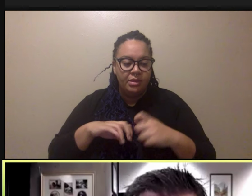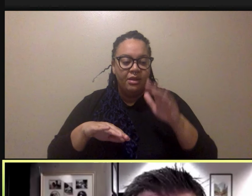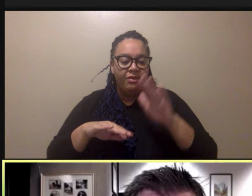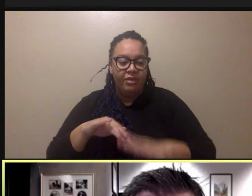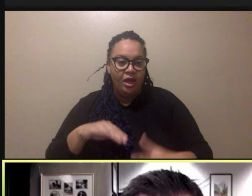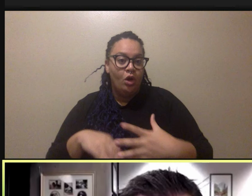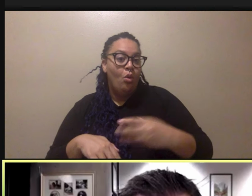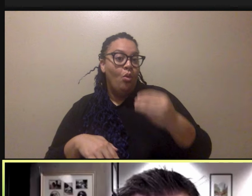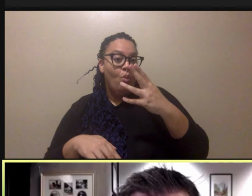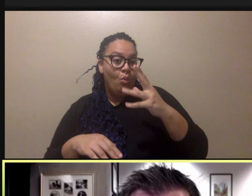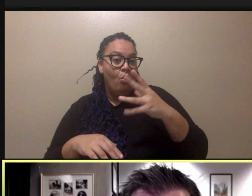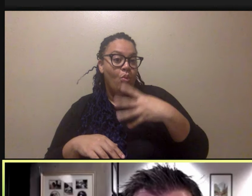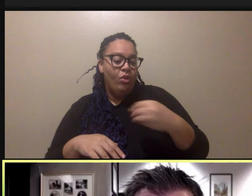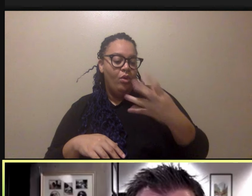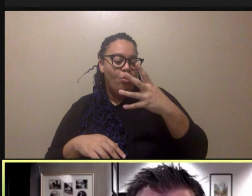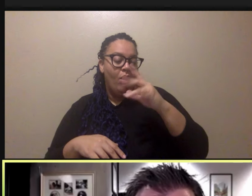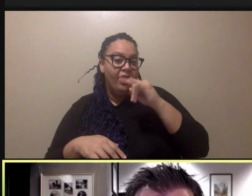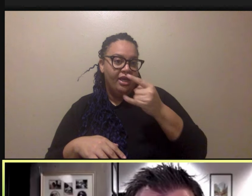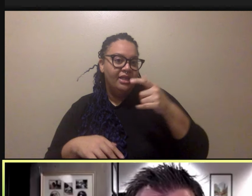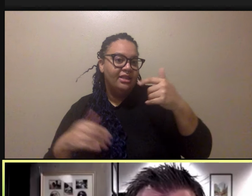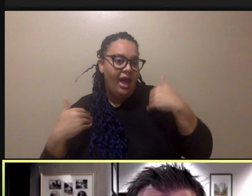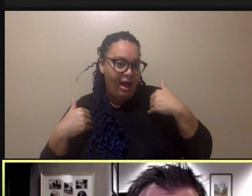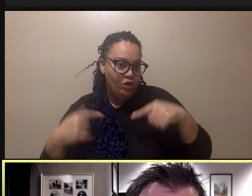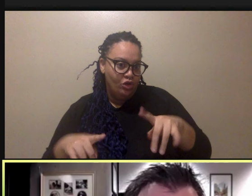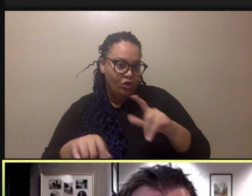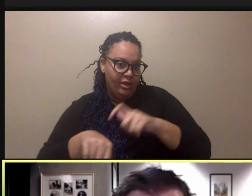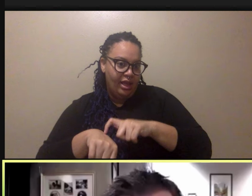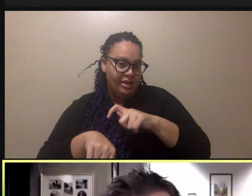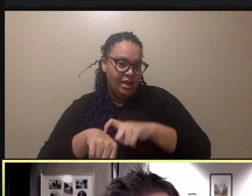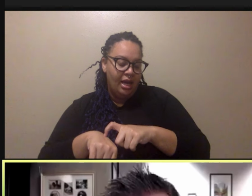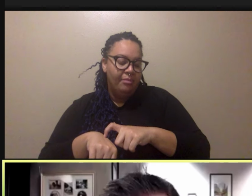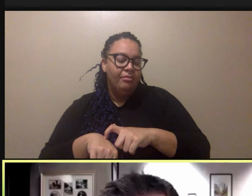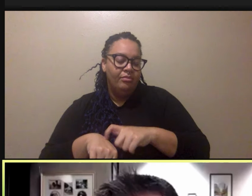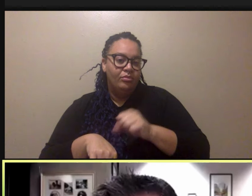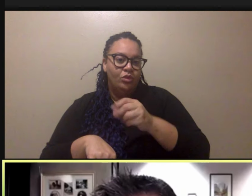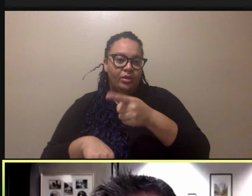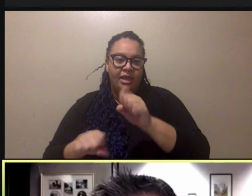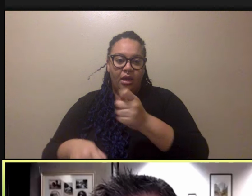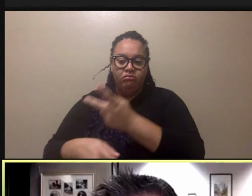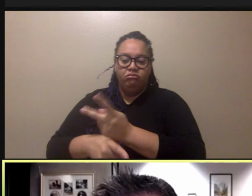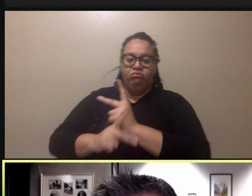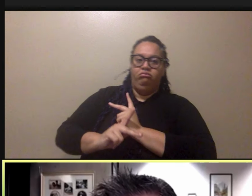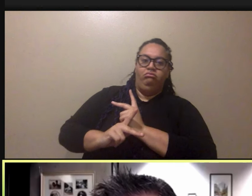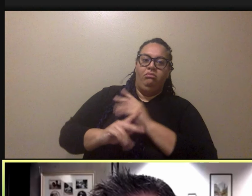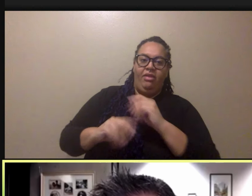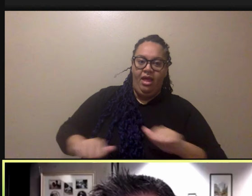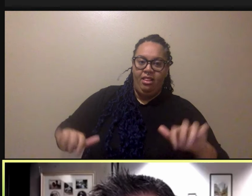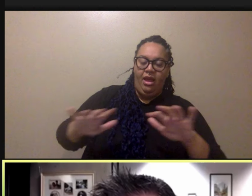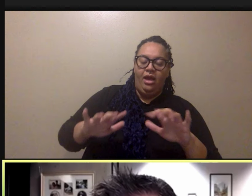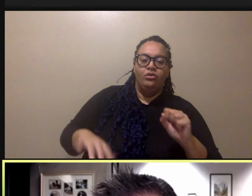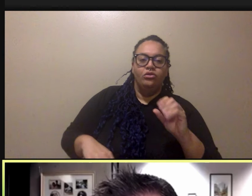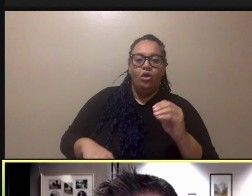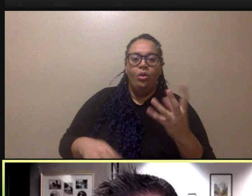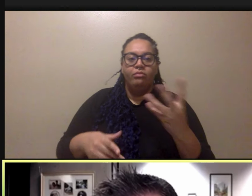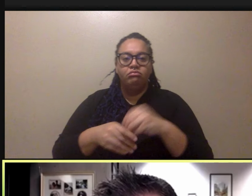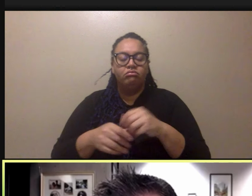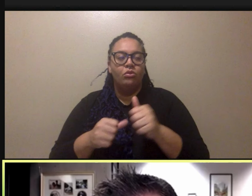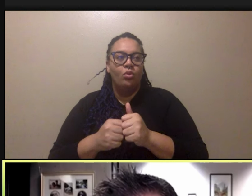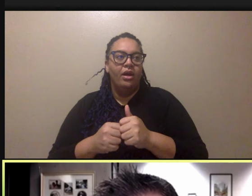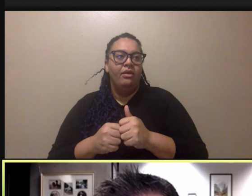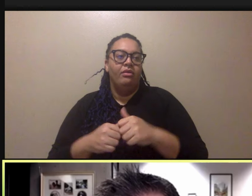white children would have had in Virginia to inherit his property. And they got into more kind of disputes with the